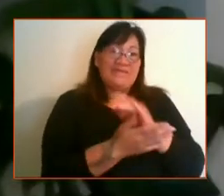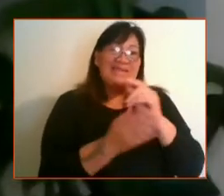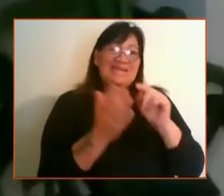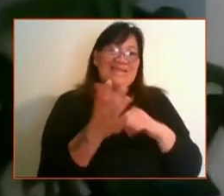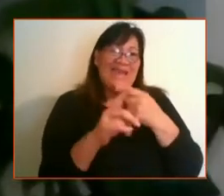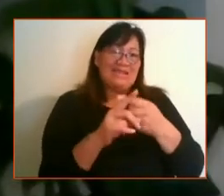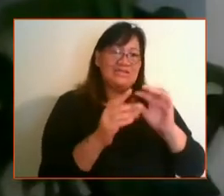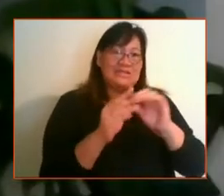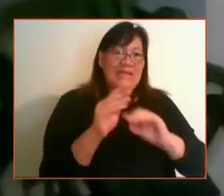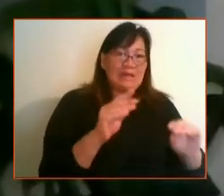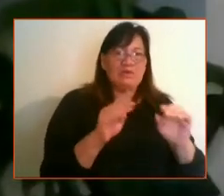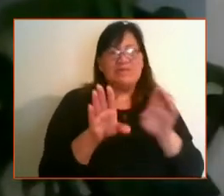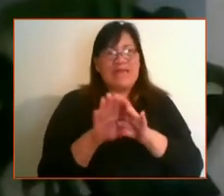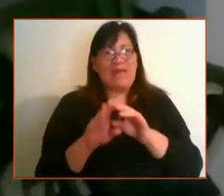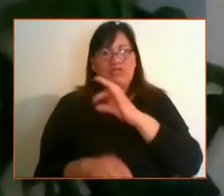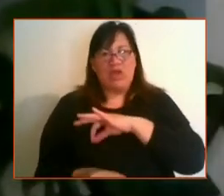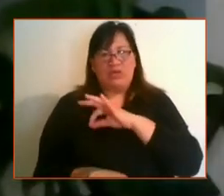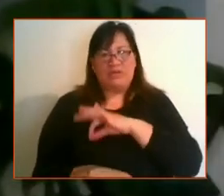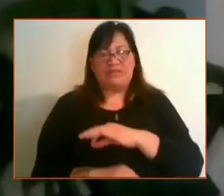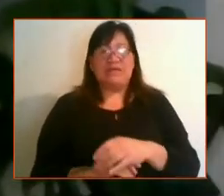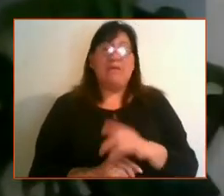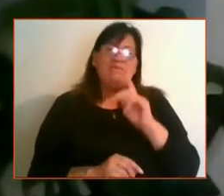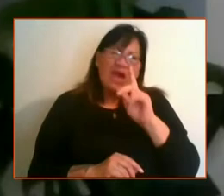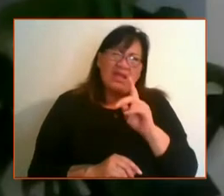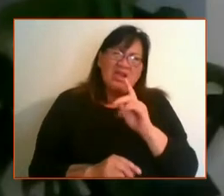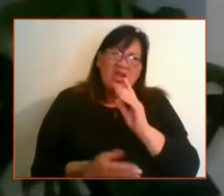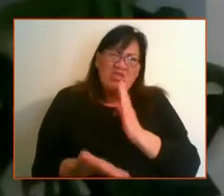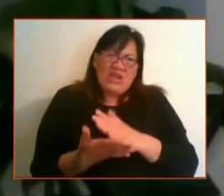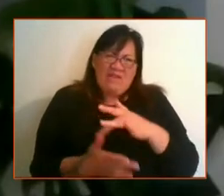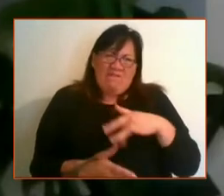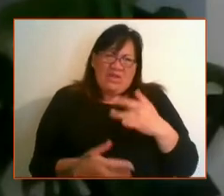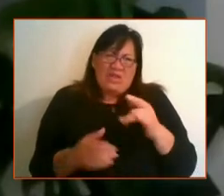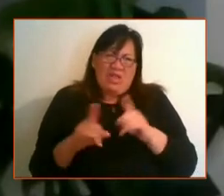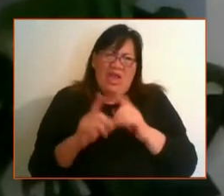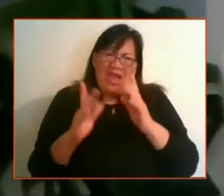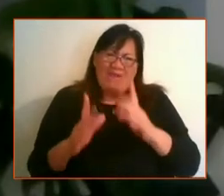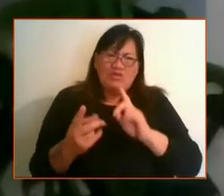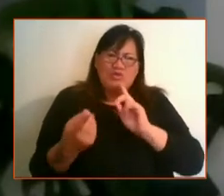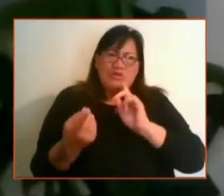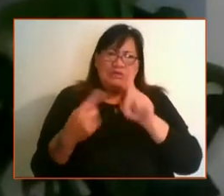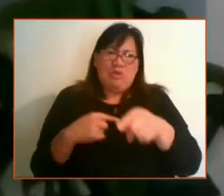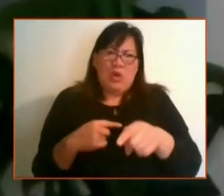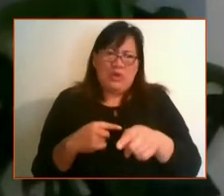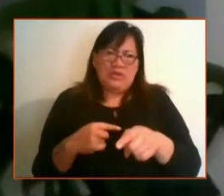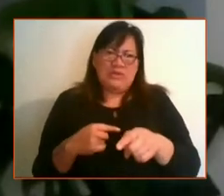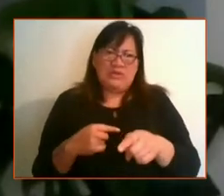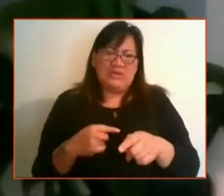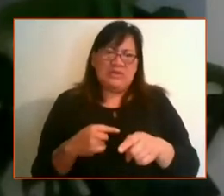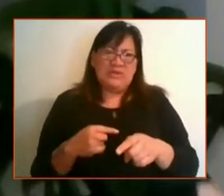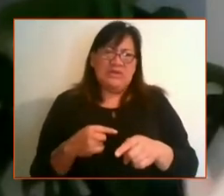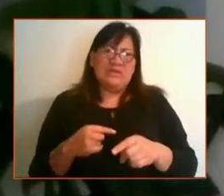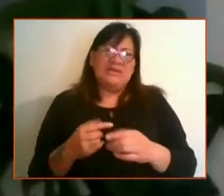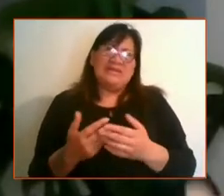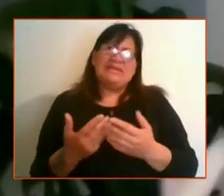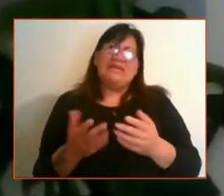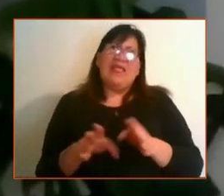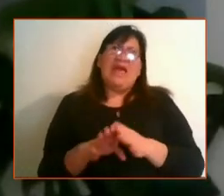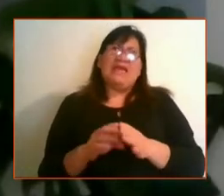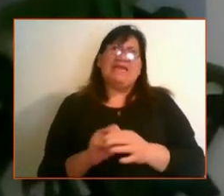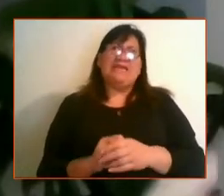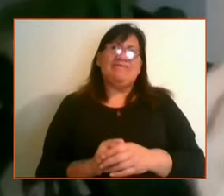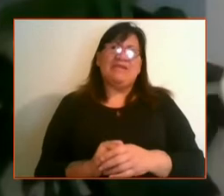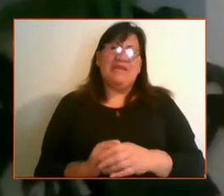charities are. But Miriama, I just really feel as though I need to also respond to the kind of stipulations that it's somehow really difficult